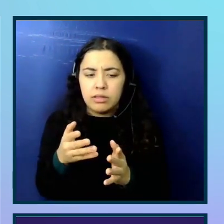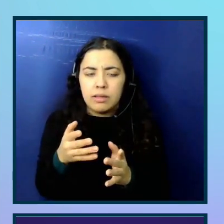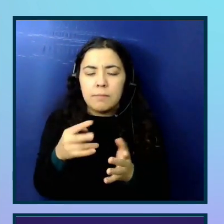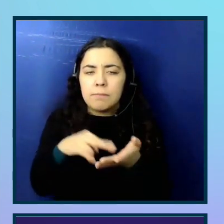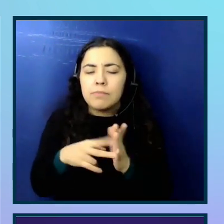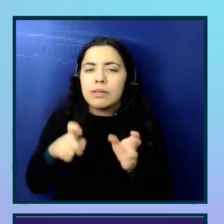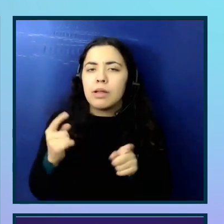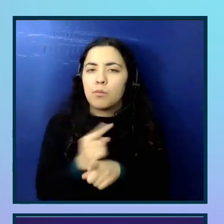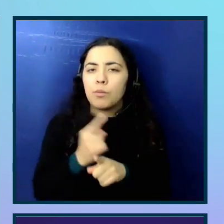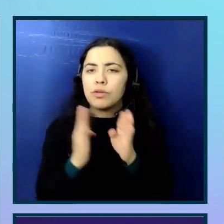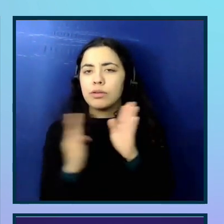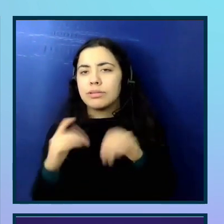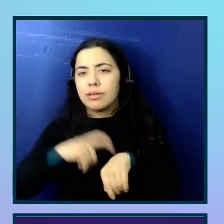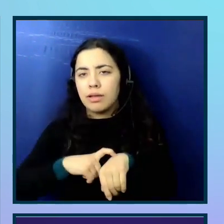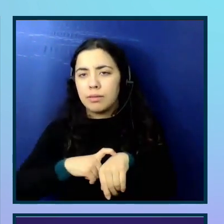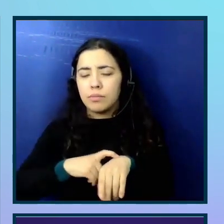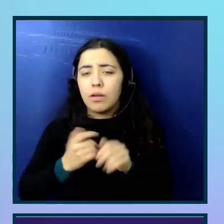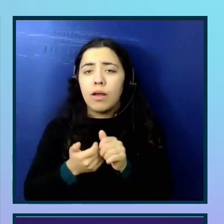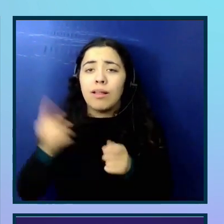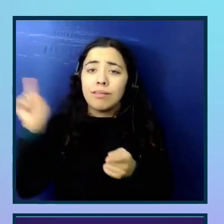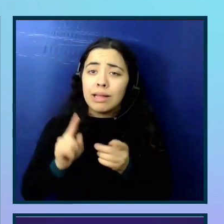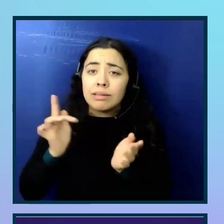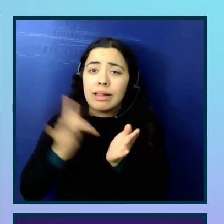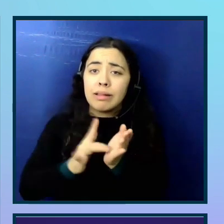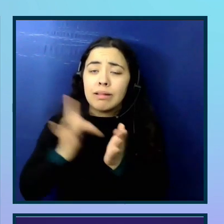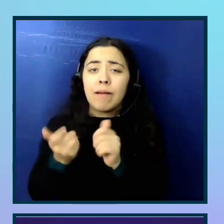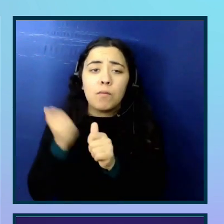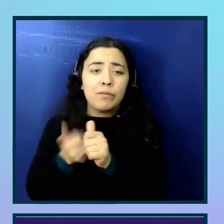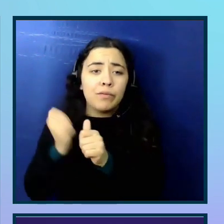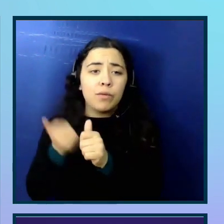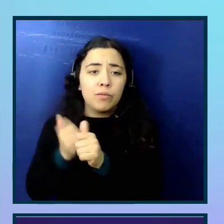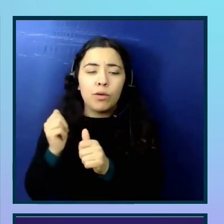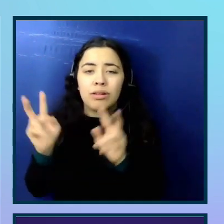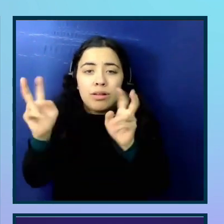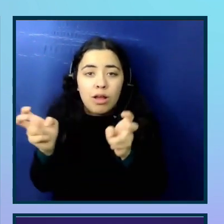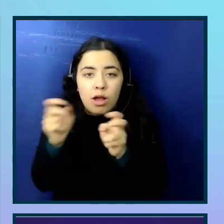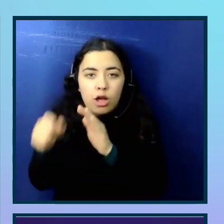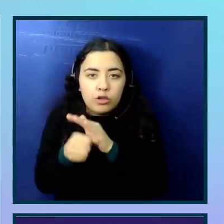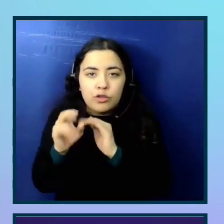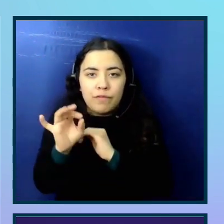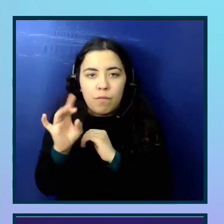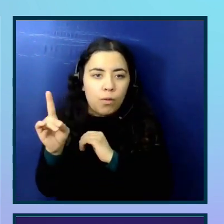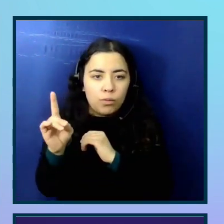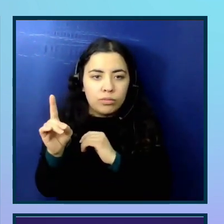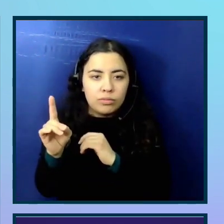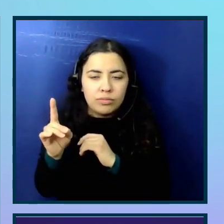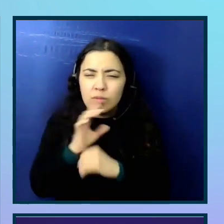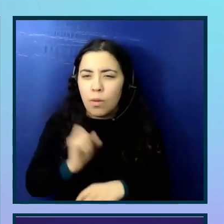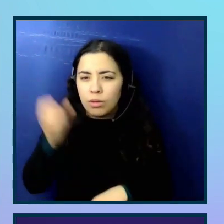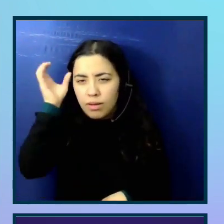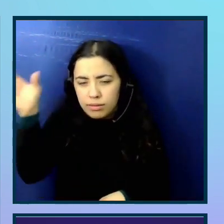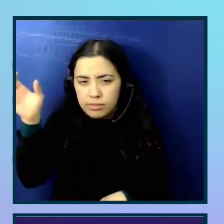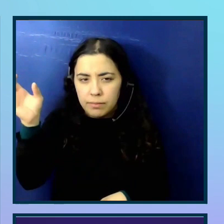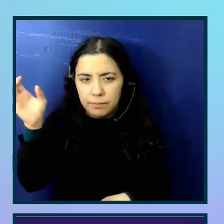So reducing clicks at all costs and avoiding anything under the fold, that second one, they're outdated concepts. So under the fold as